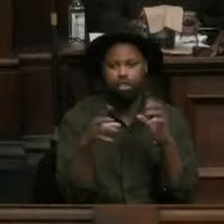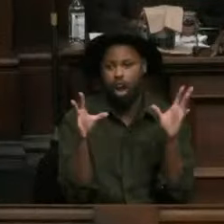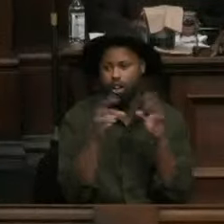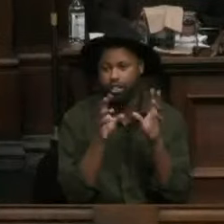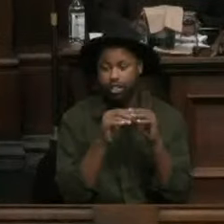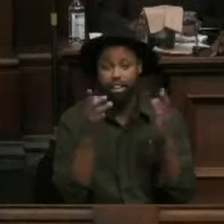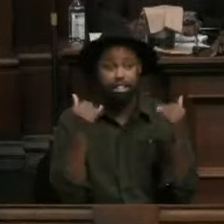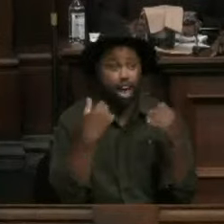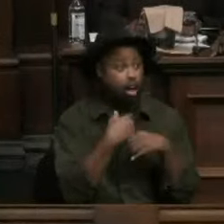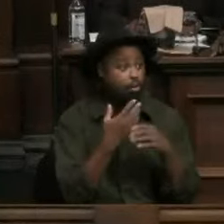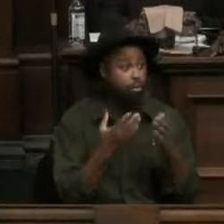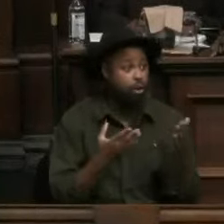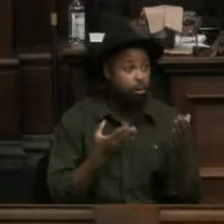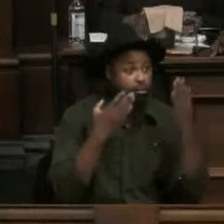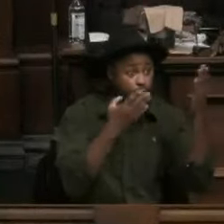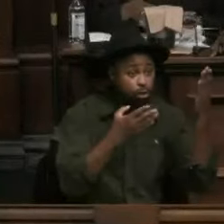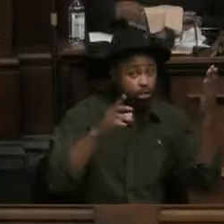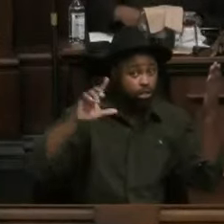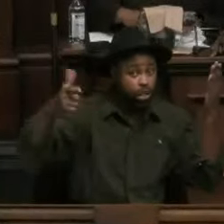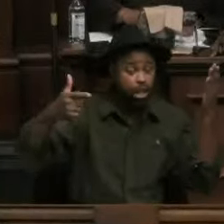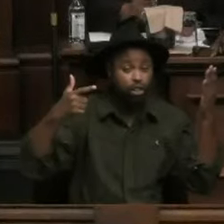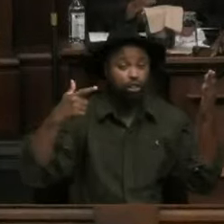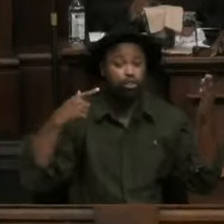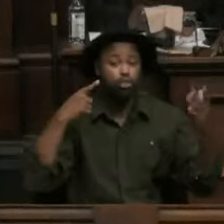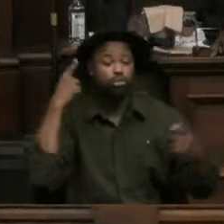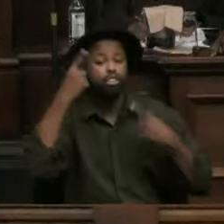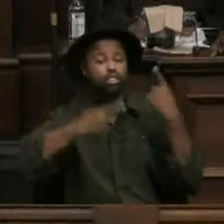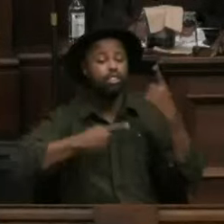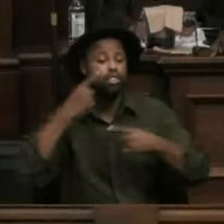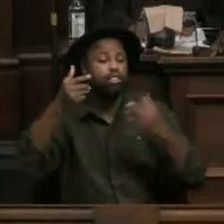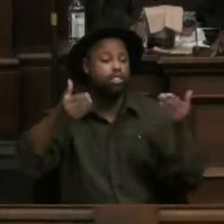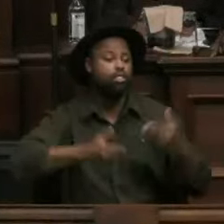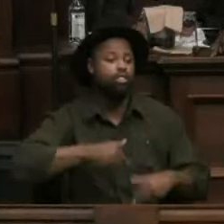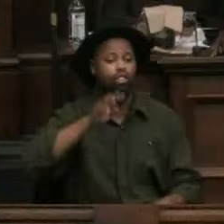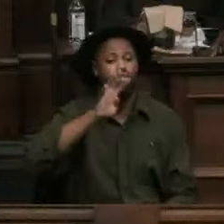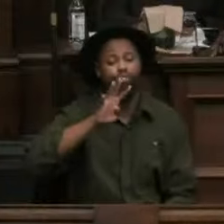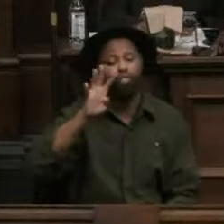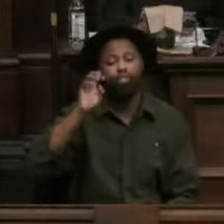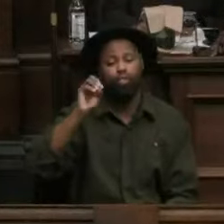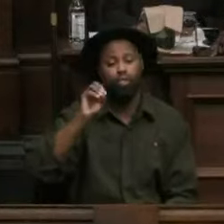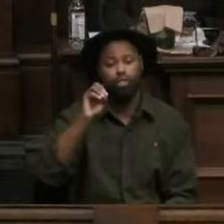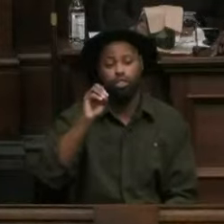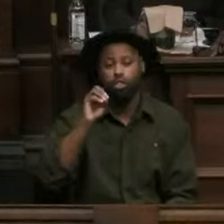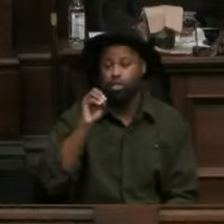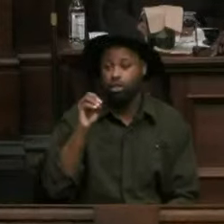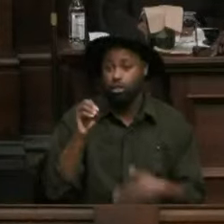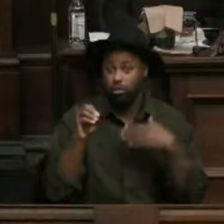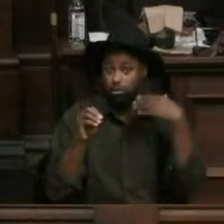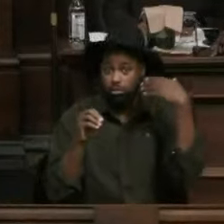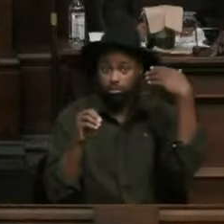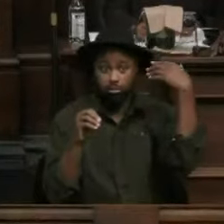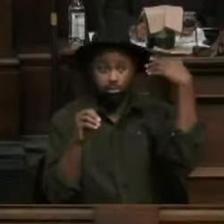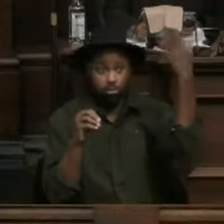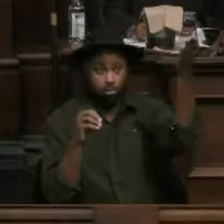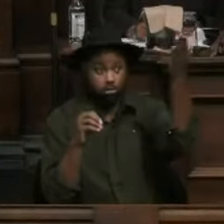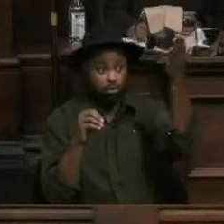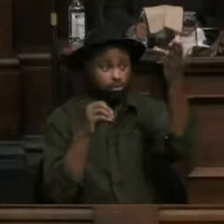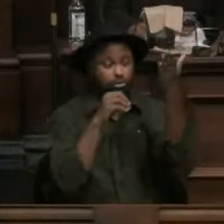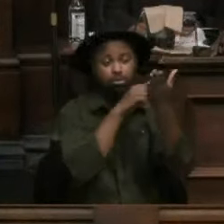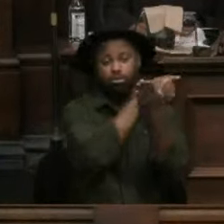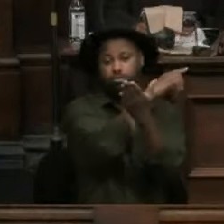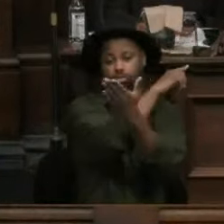now make a motion and a second to consider introductory number 440. Is there a motion? Move it.